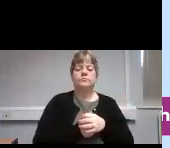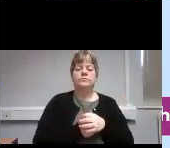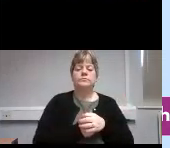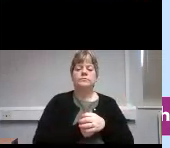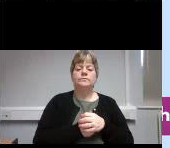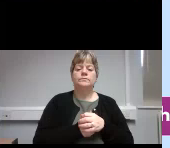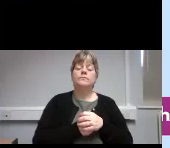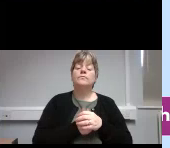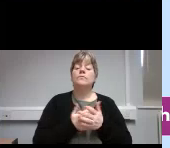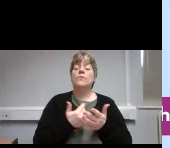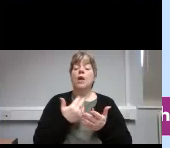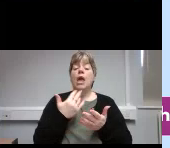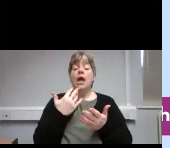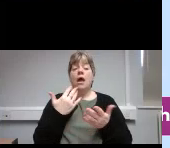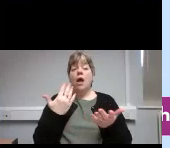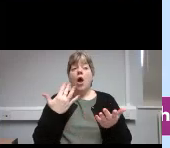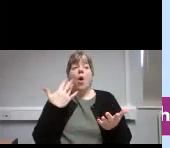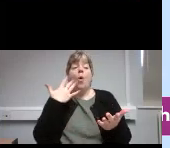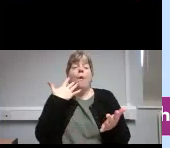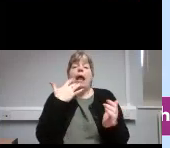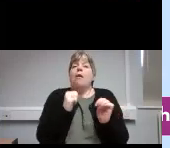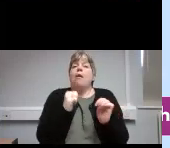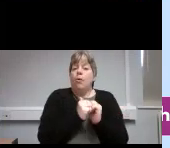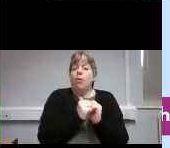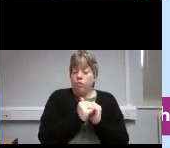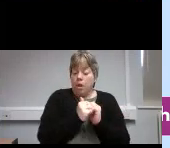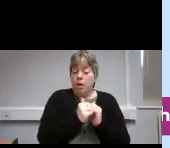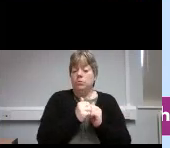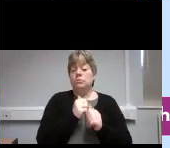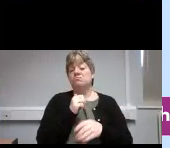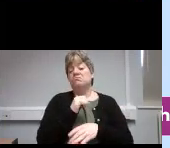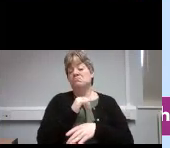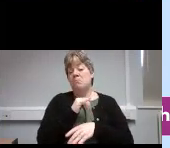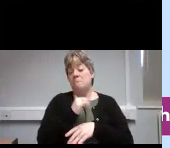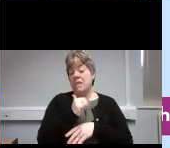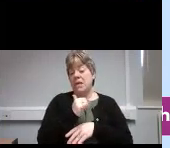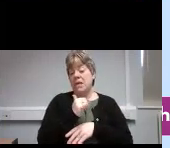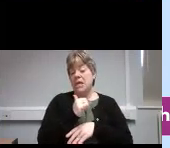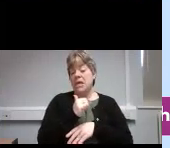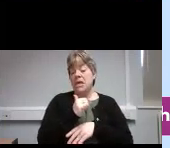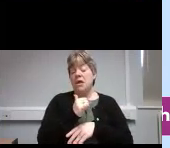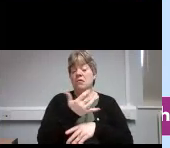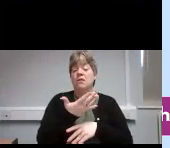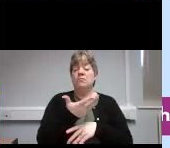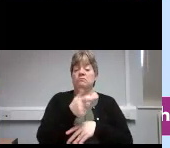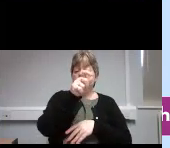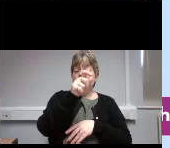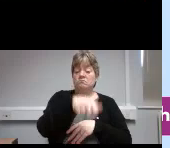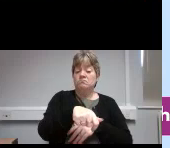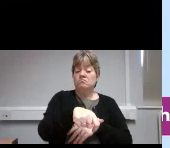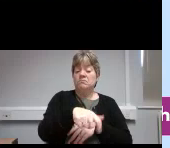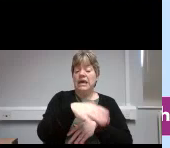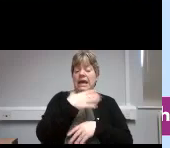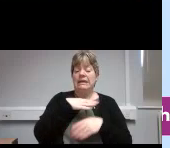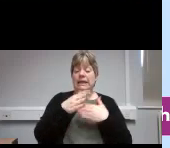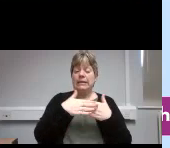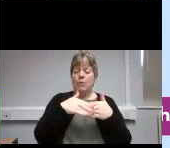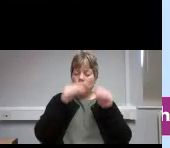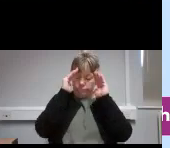Then, as and when appropriate, it might be that young people require a more